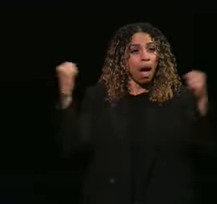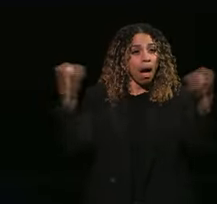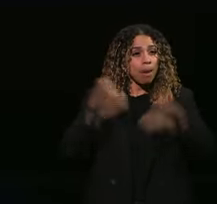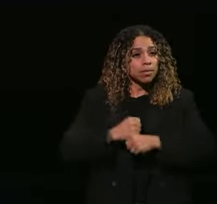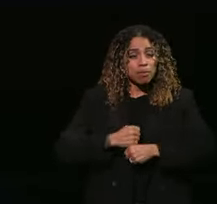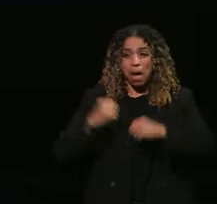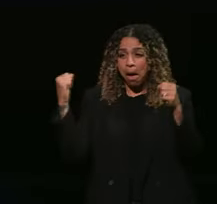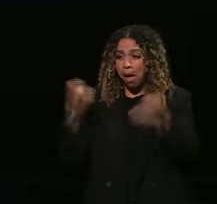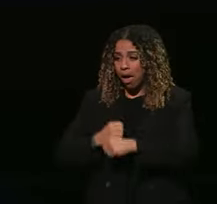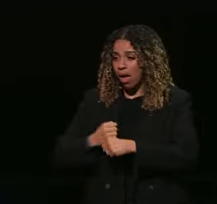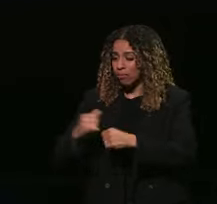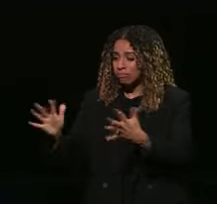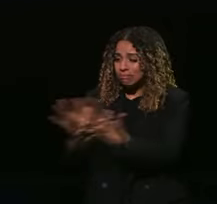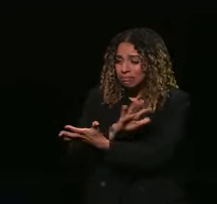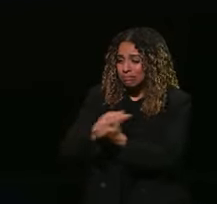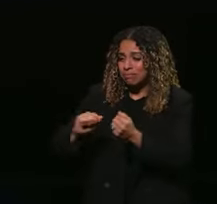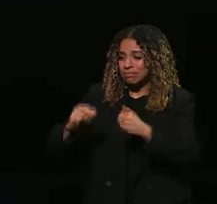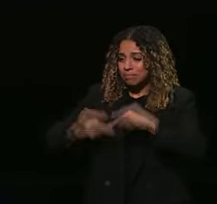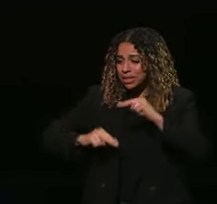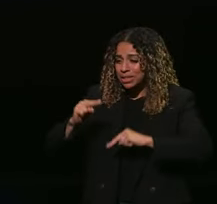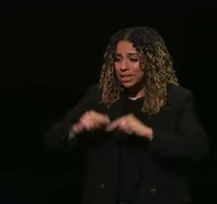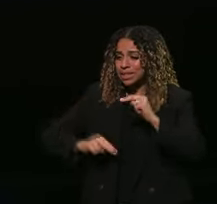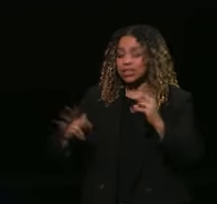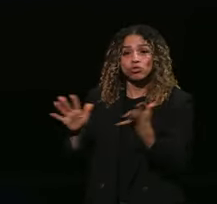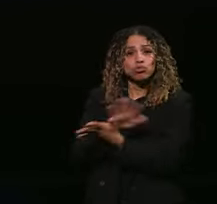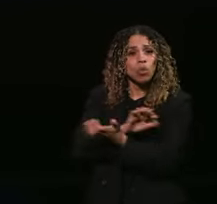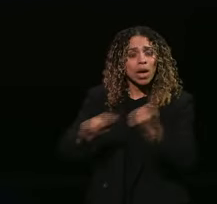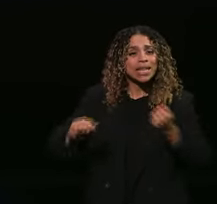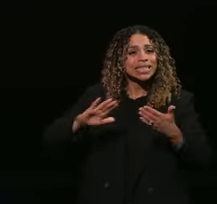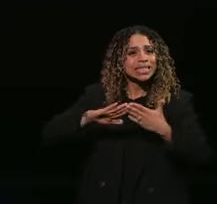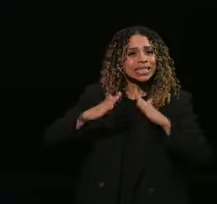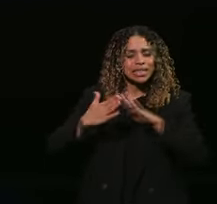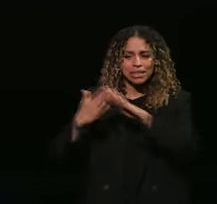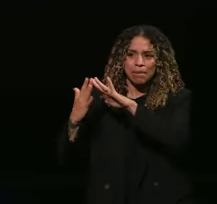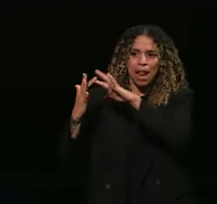not just destroying the cities we lived in. They destroyed